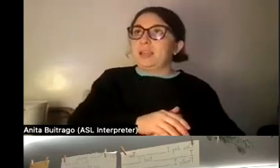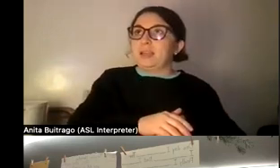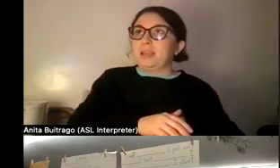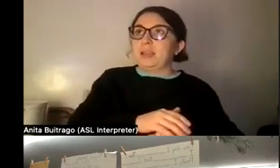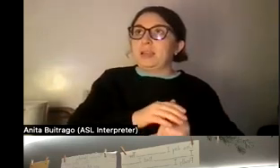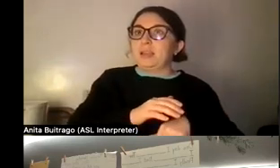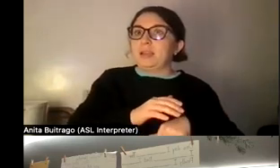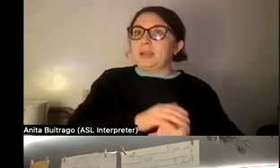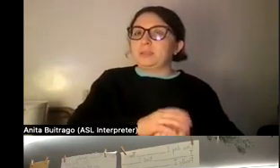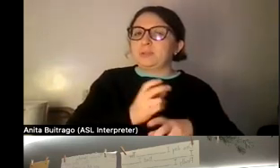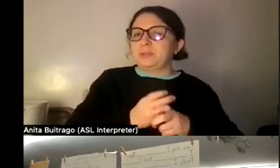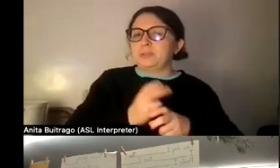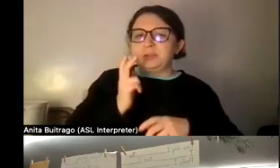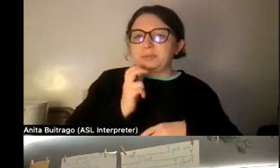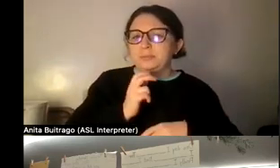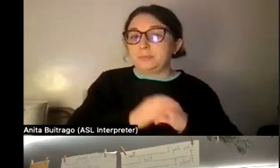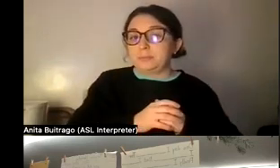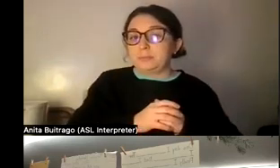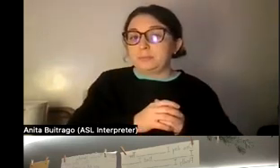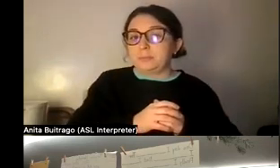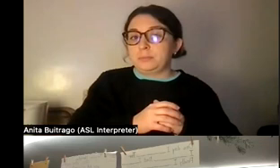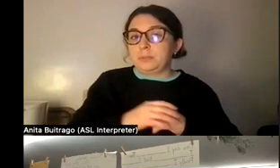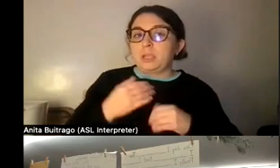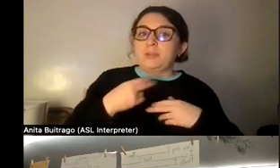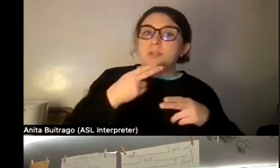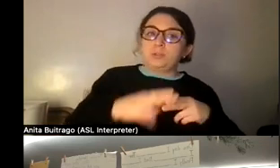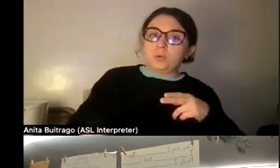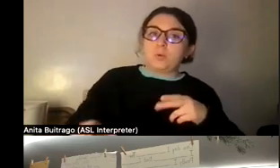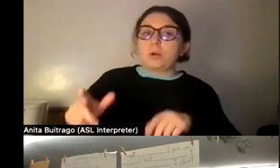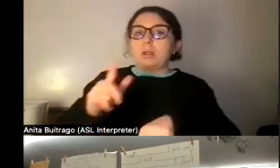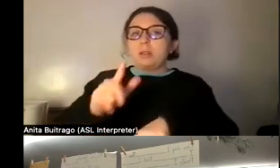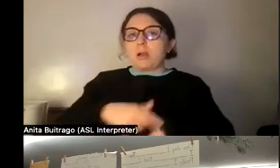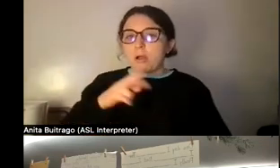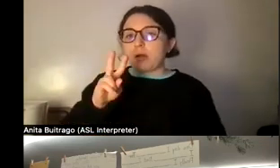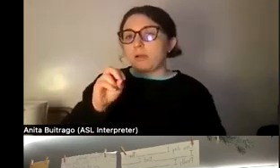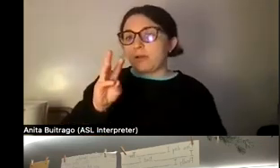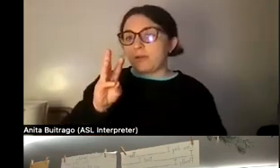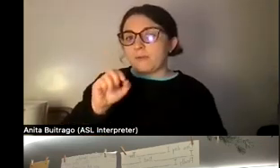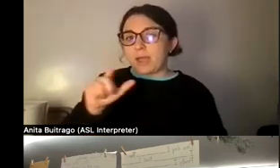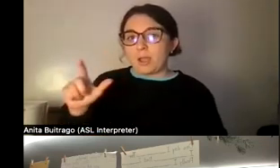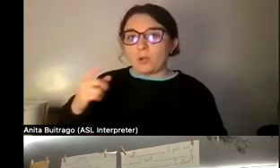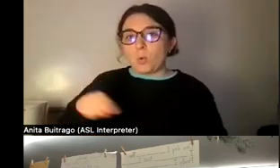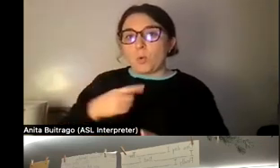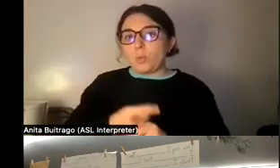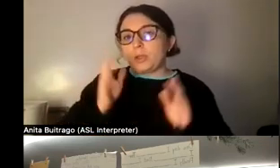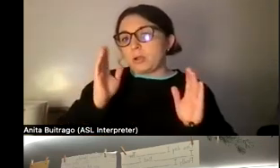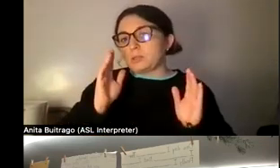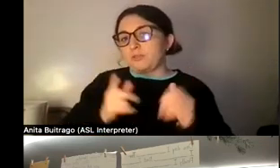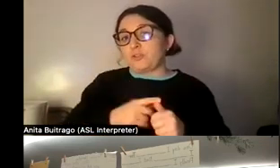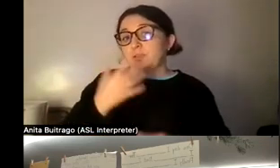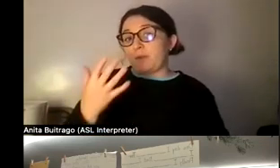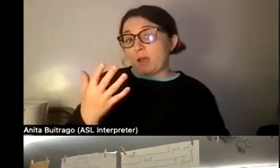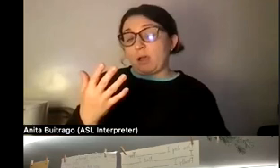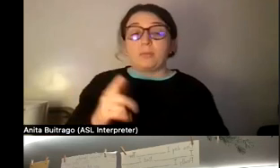between the short and the long vowel sounds. We're only gonna concentrate on the first 5 and the long ones because